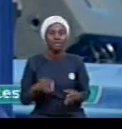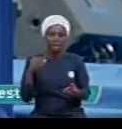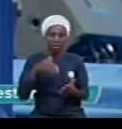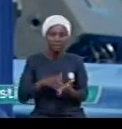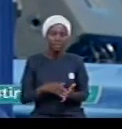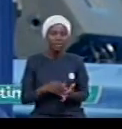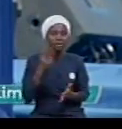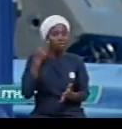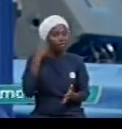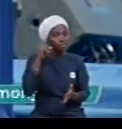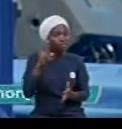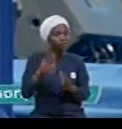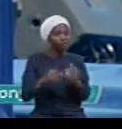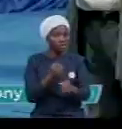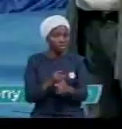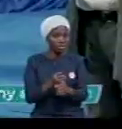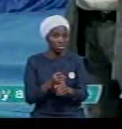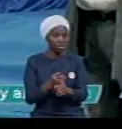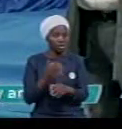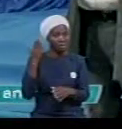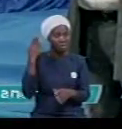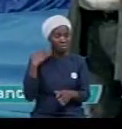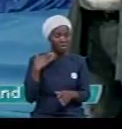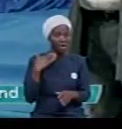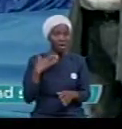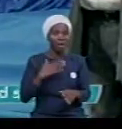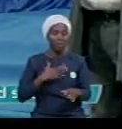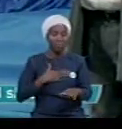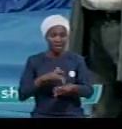mi seriously mo lo fun check up won lawon ori